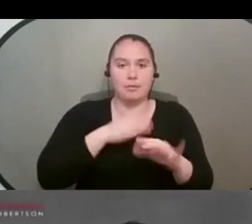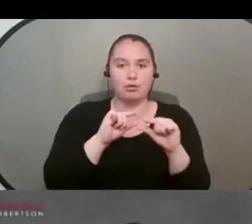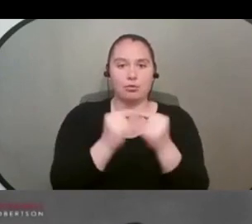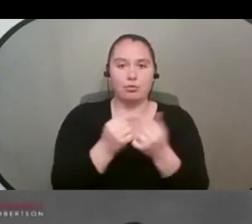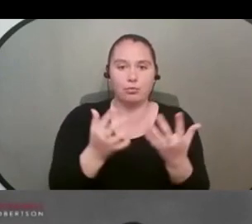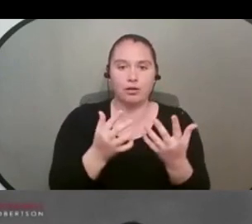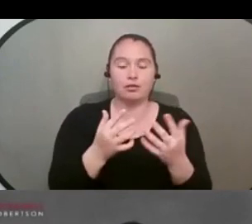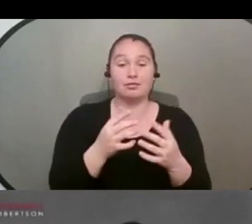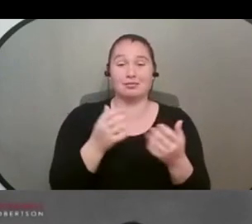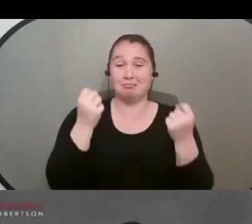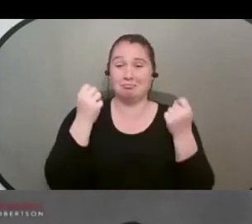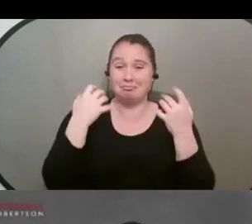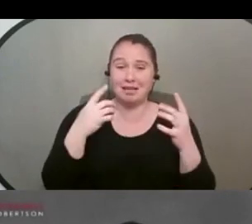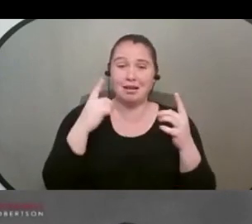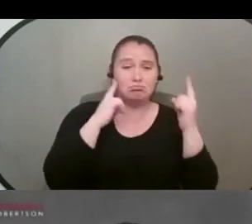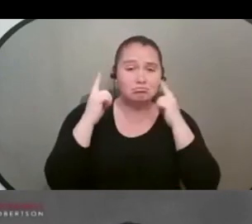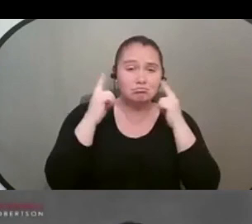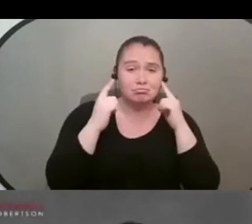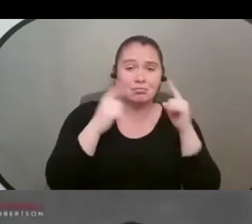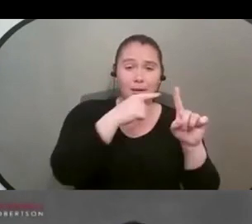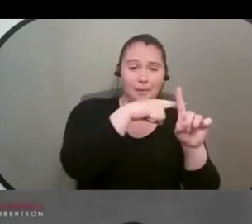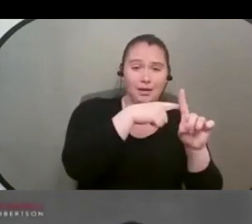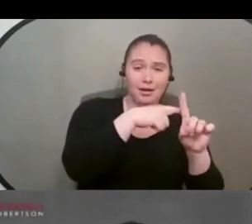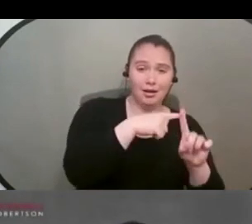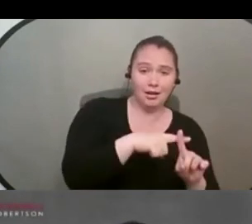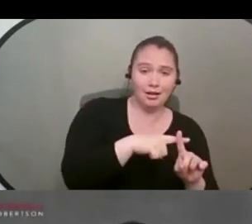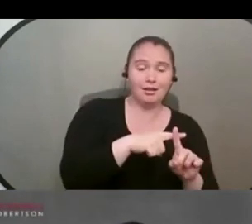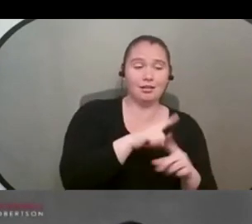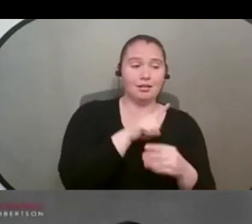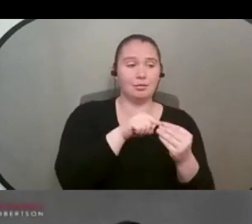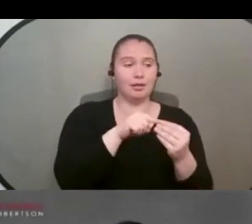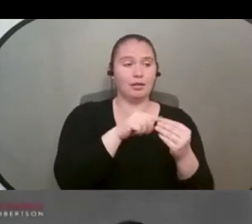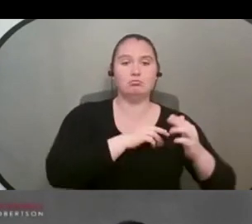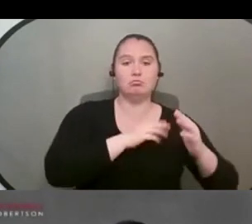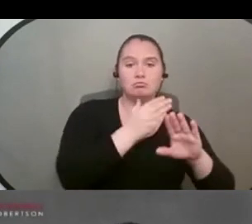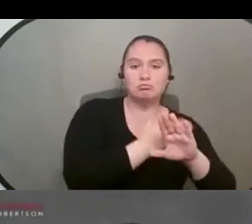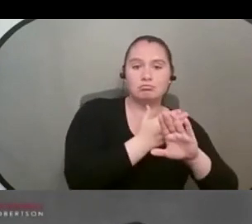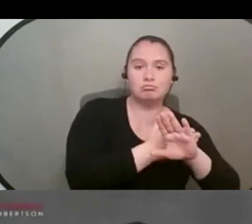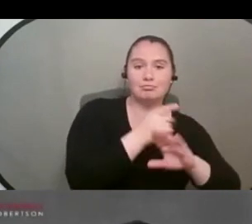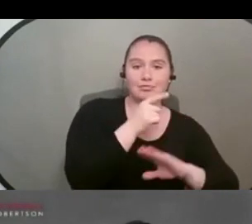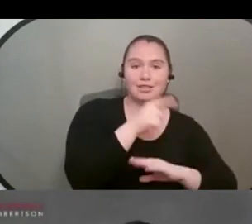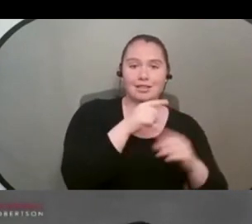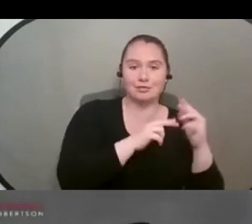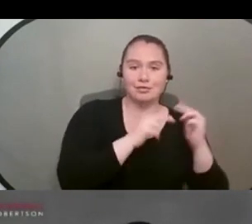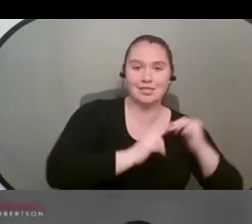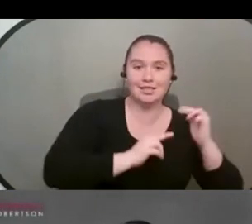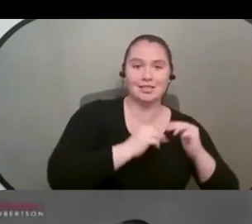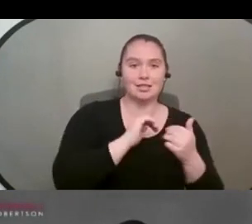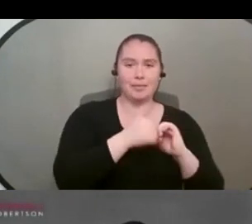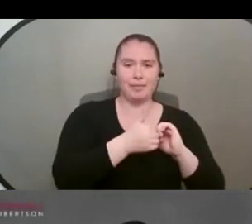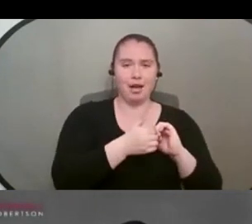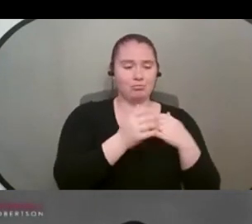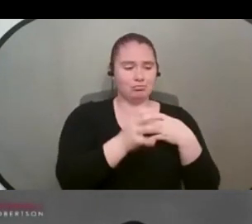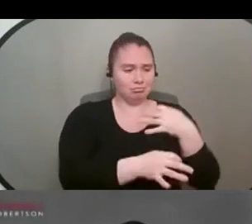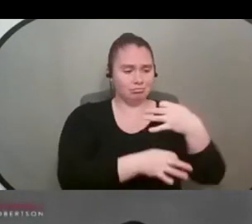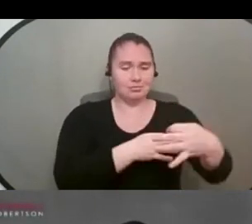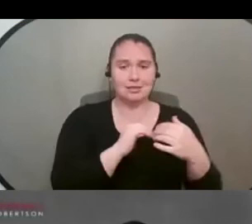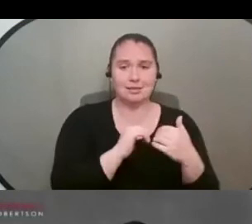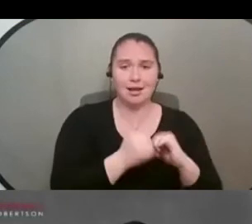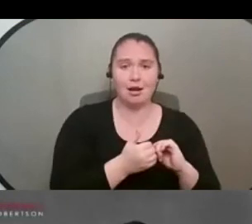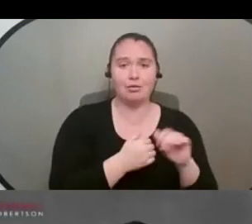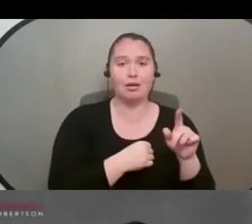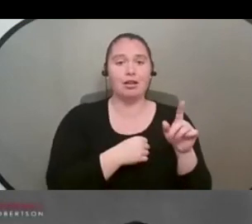lot of positives that come from upgrading these facilities, doing some replacements as well, the challenge is going